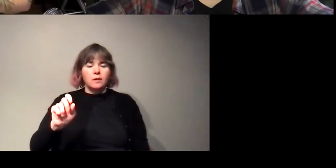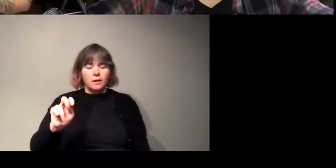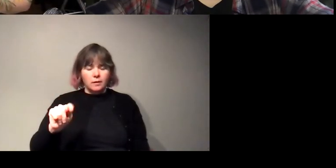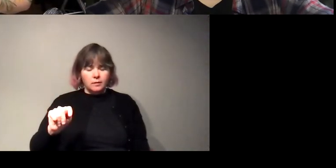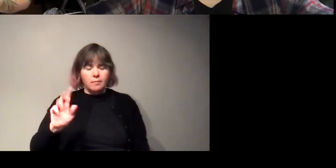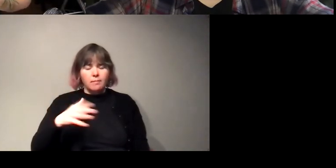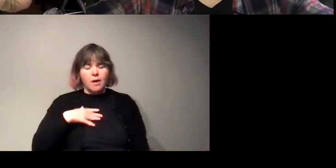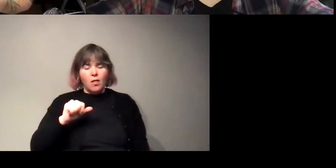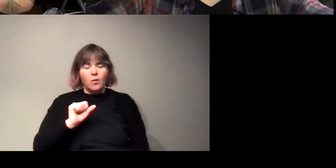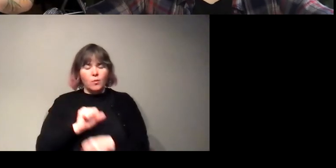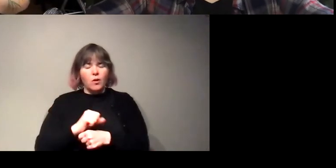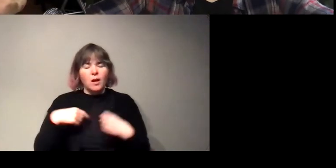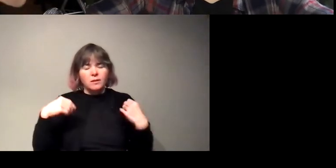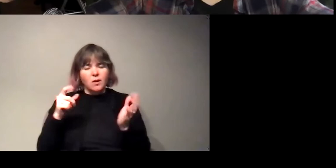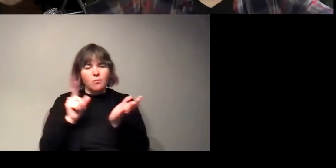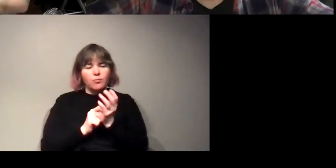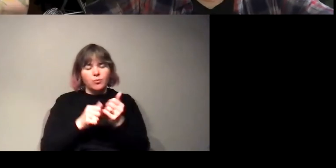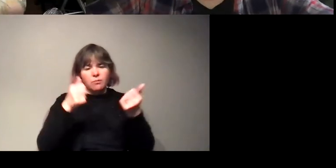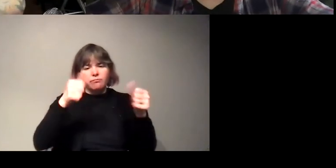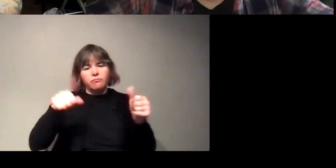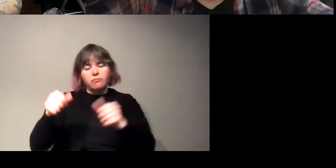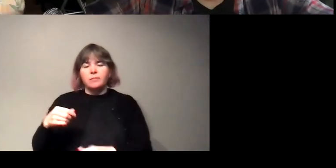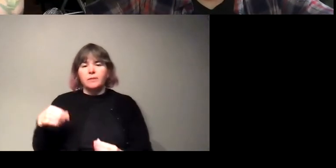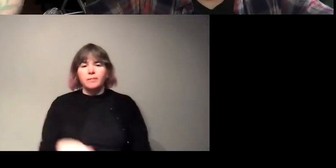I sell prints. Cool.